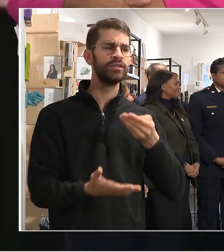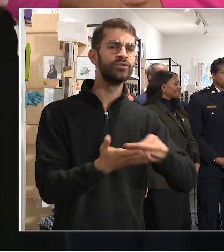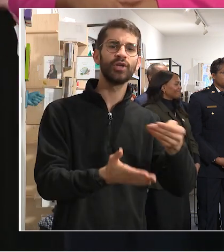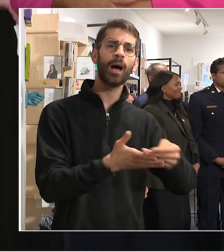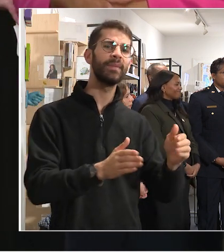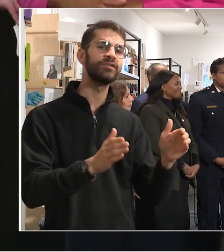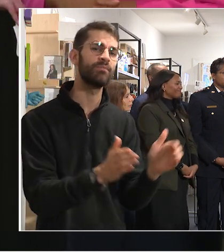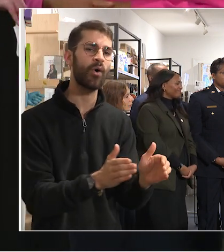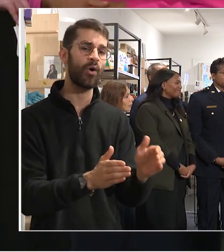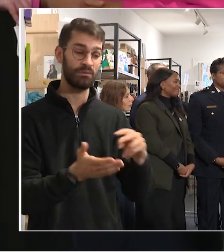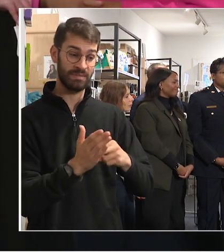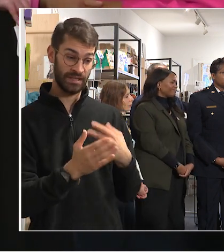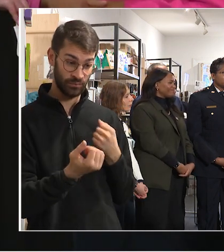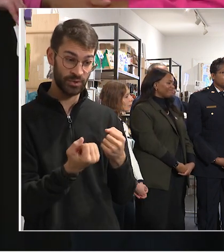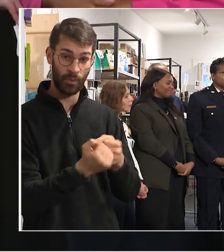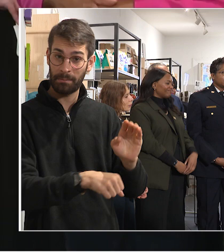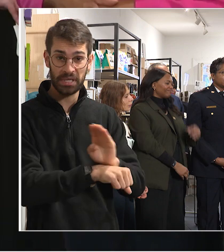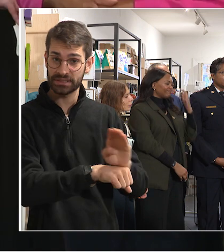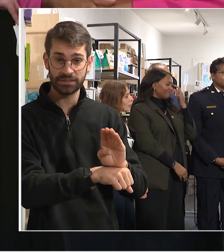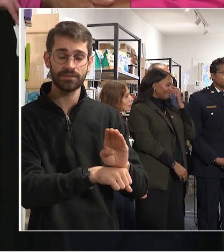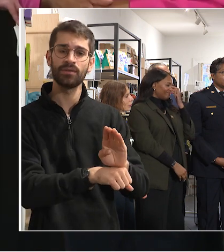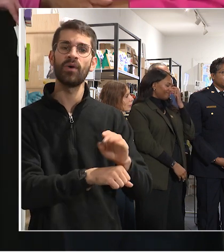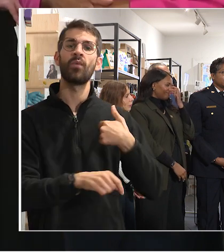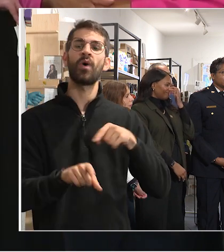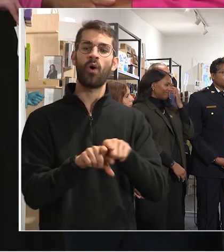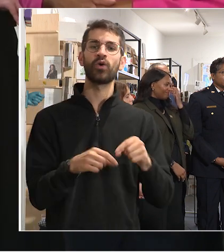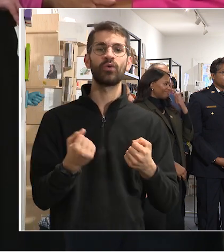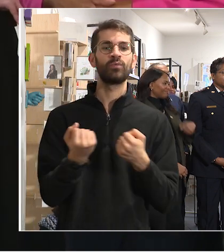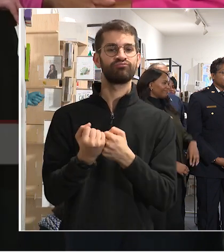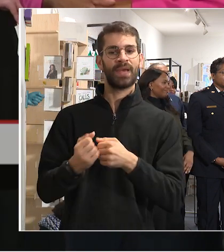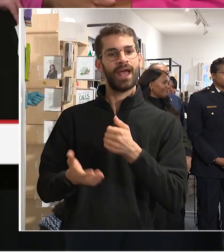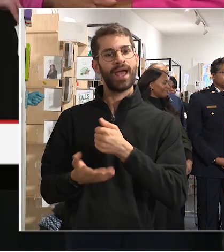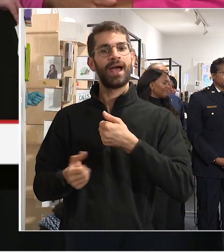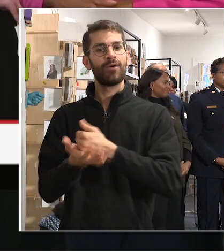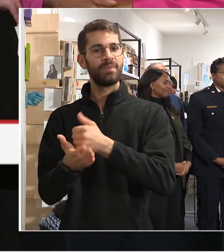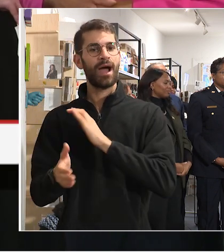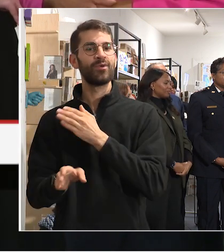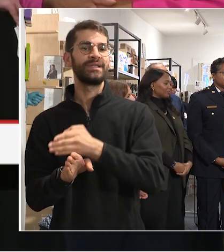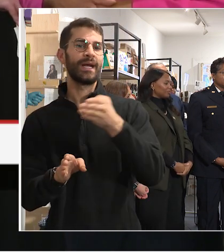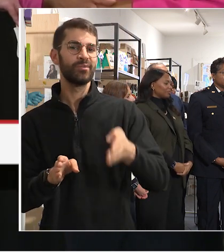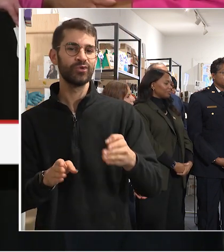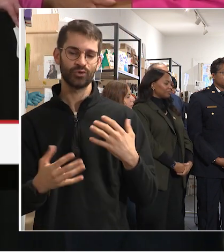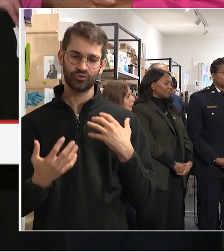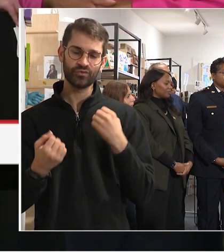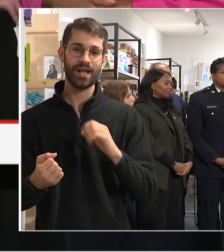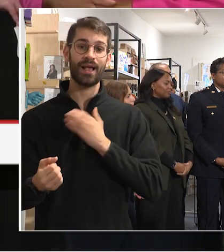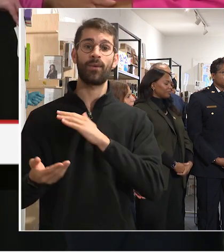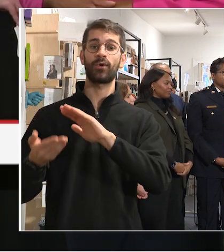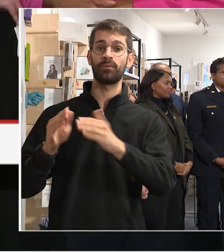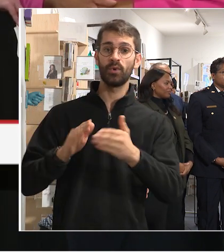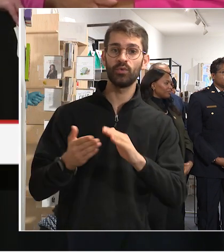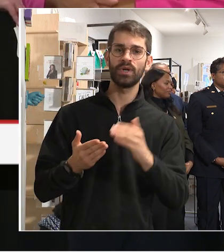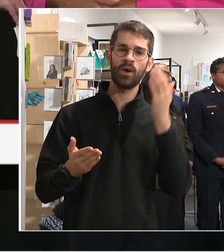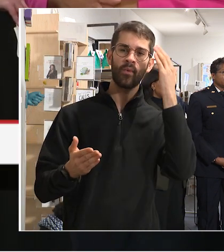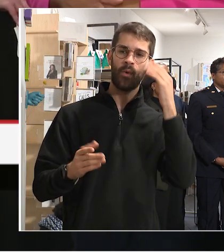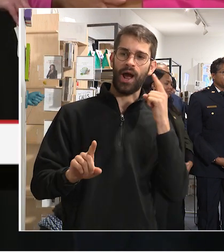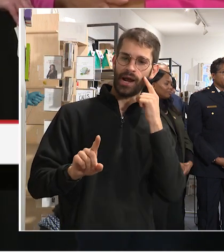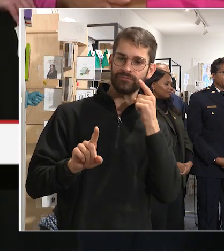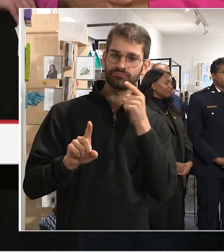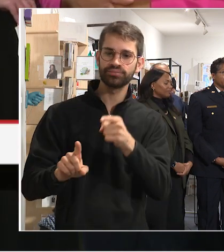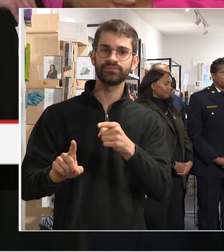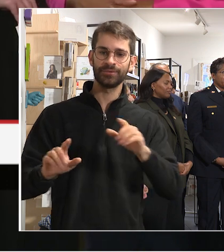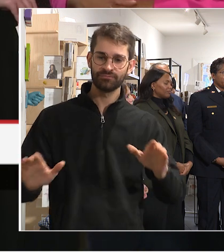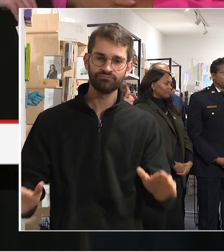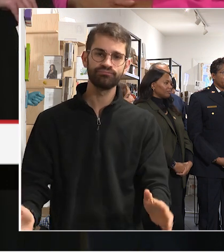about supporting businesses, it's also about helping our neighbors, strengthening our communities, and fostering a thriving